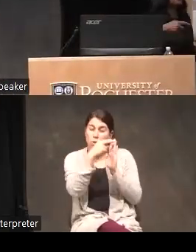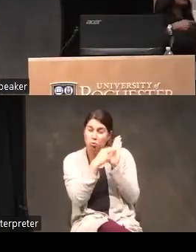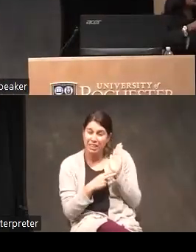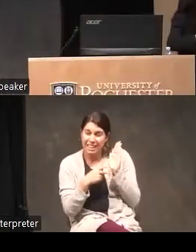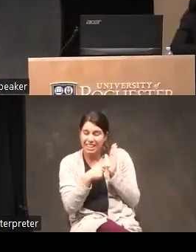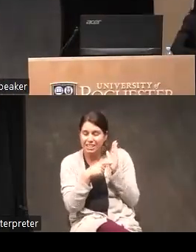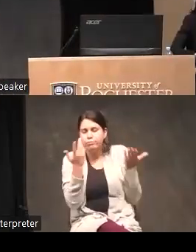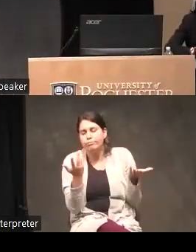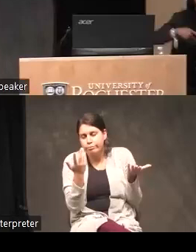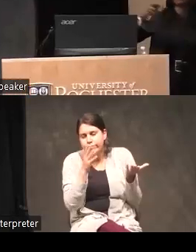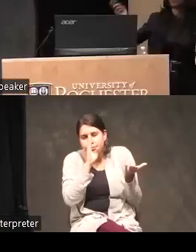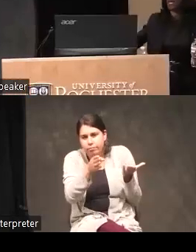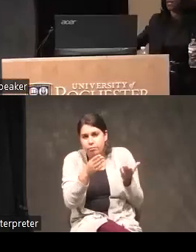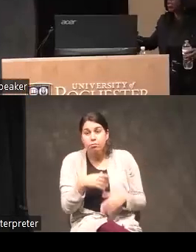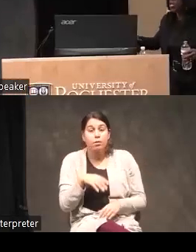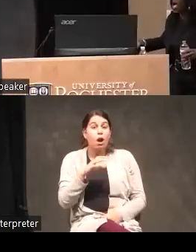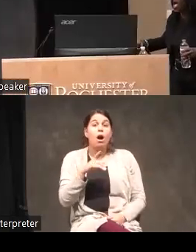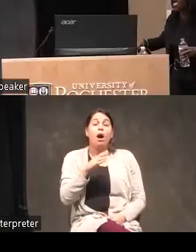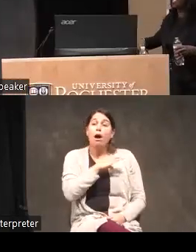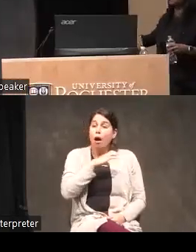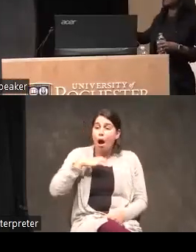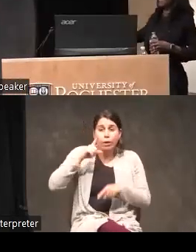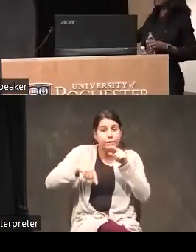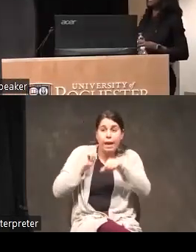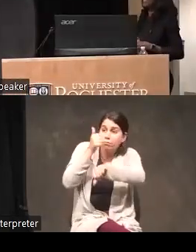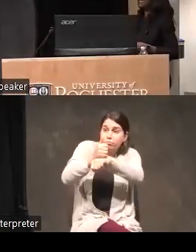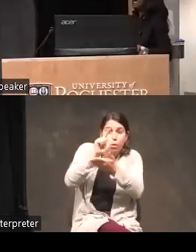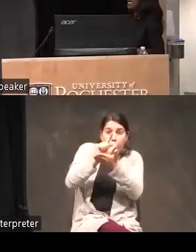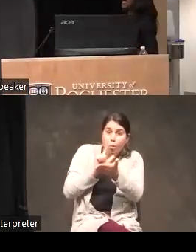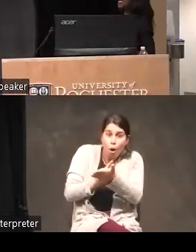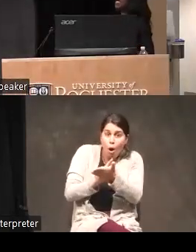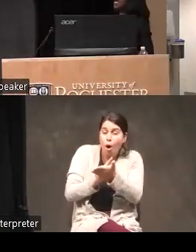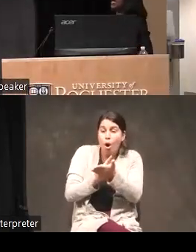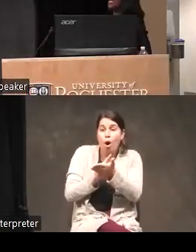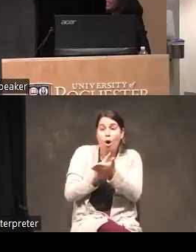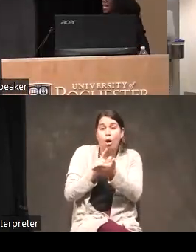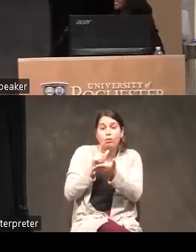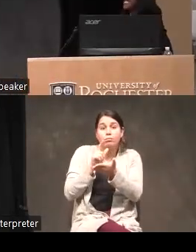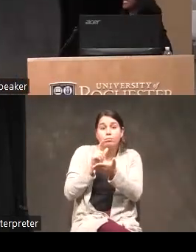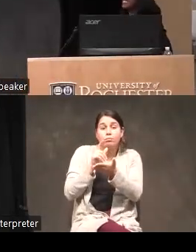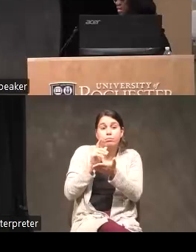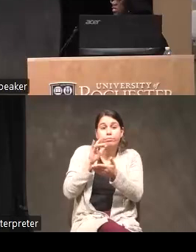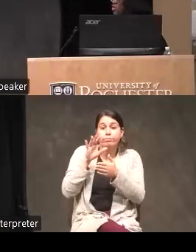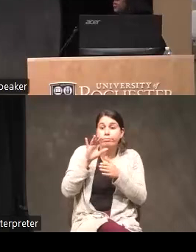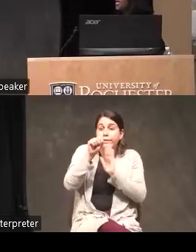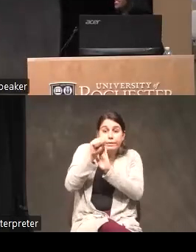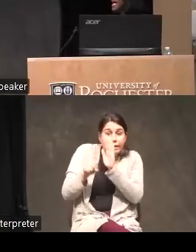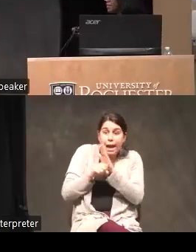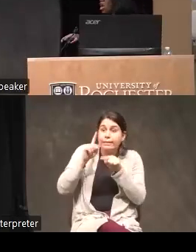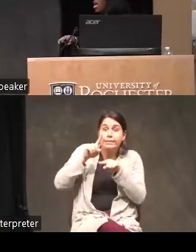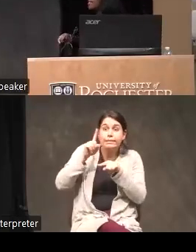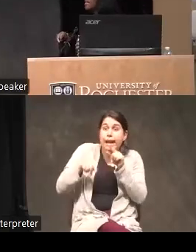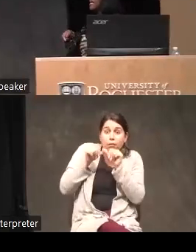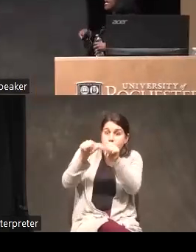says the things you would expect it to say. Congress can make no law, that and states can't continue to